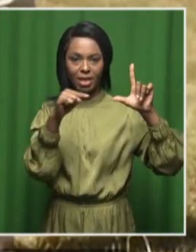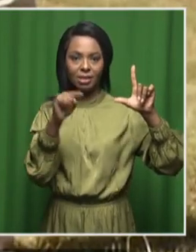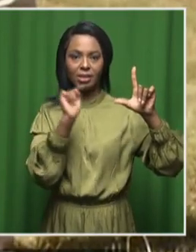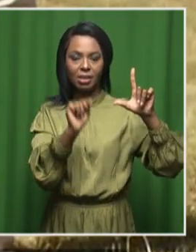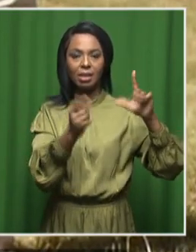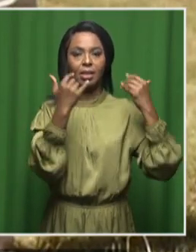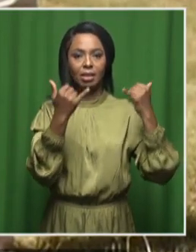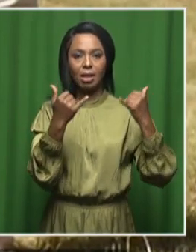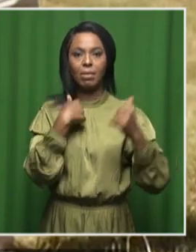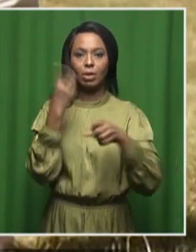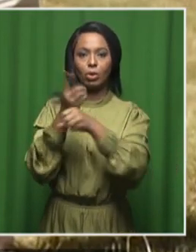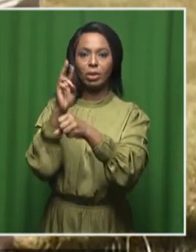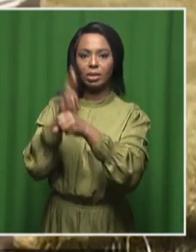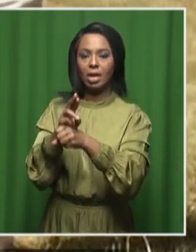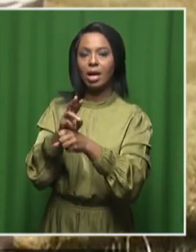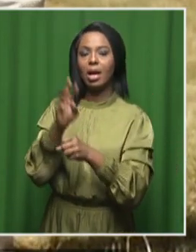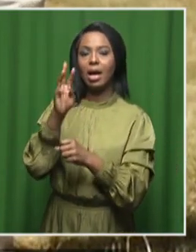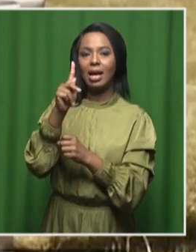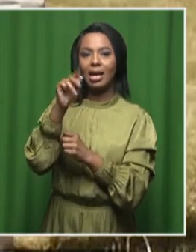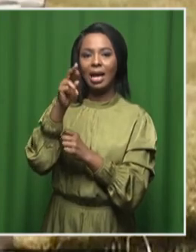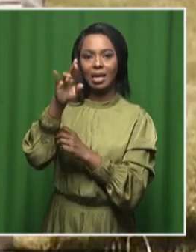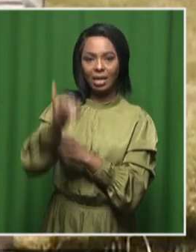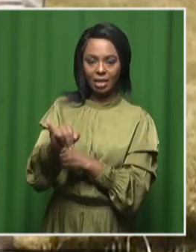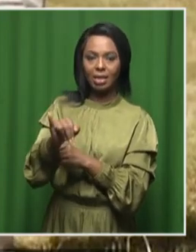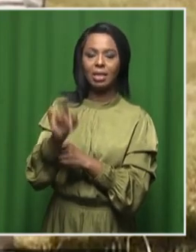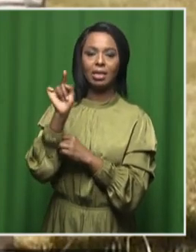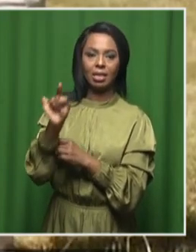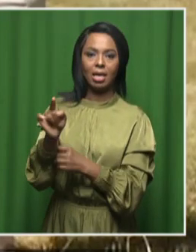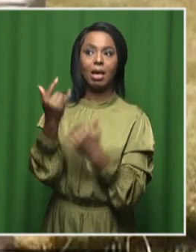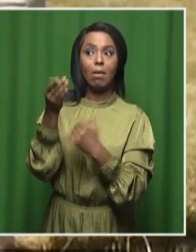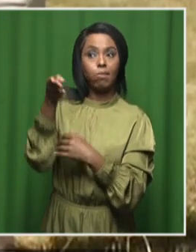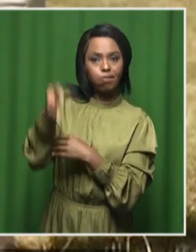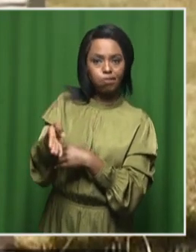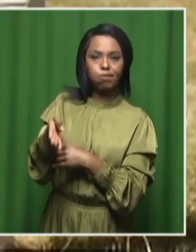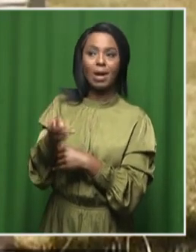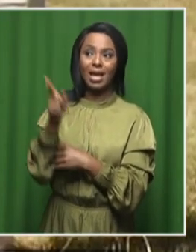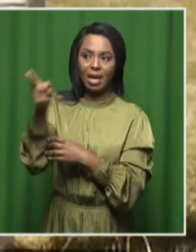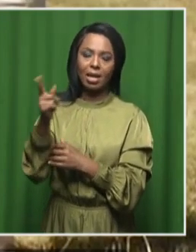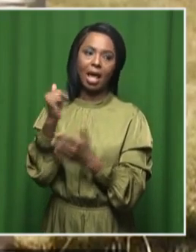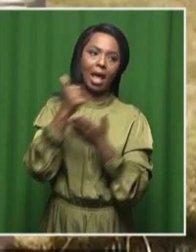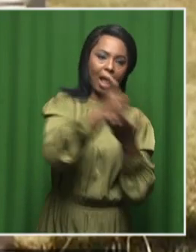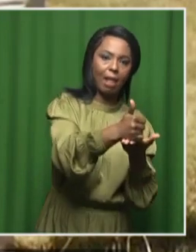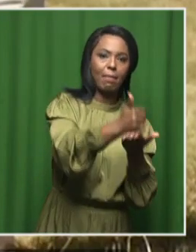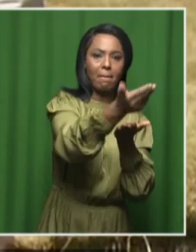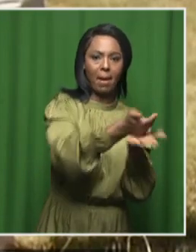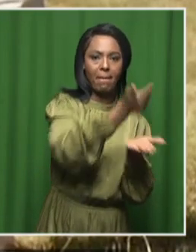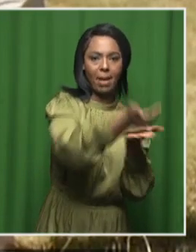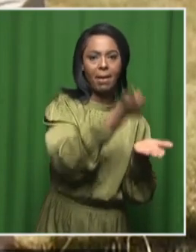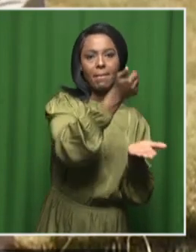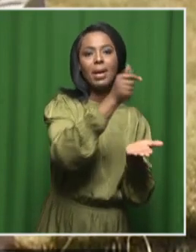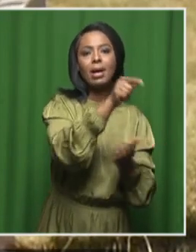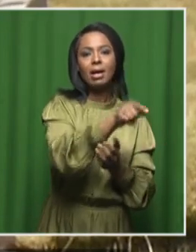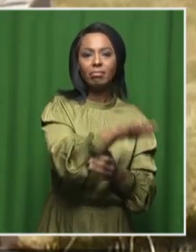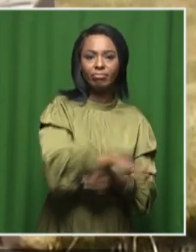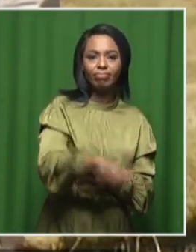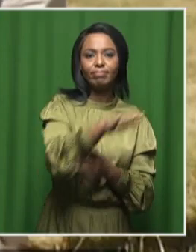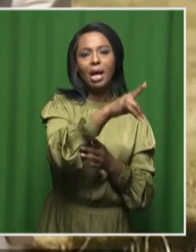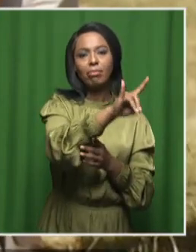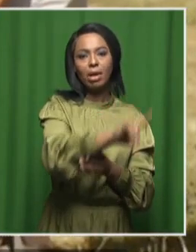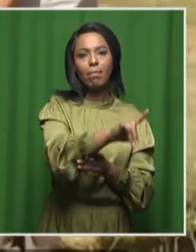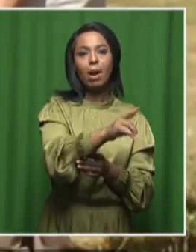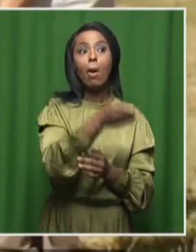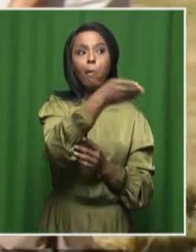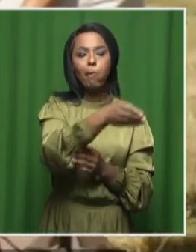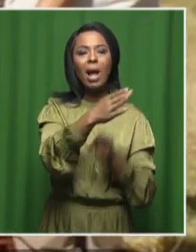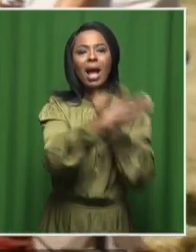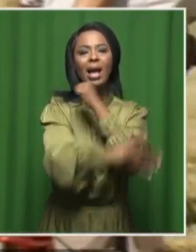Dr. Amir Khalil, who was part of the rescuers who went to Sudan. So I want to bring him